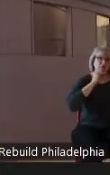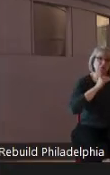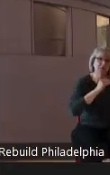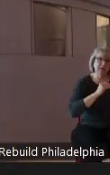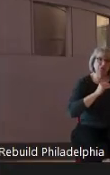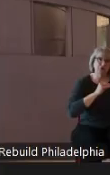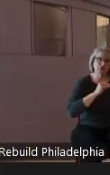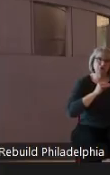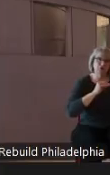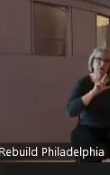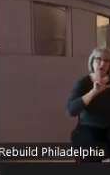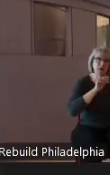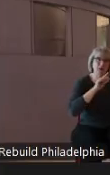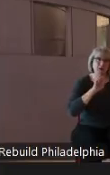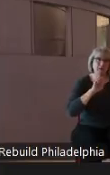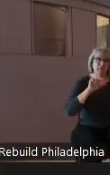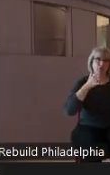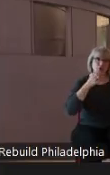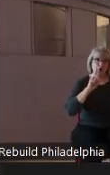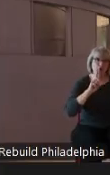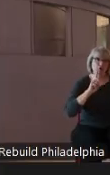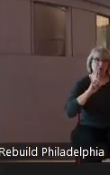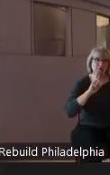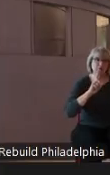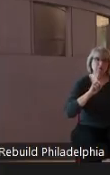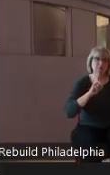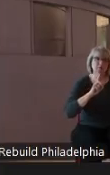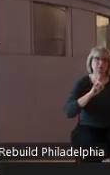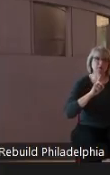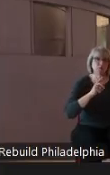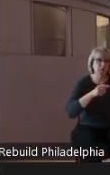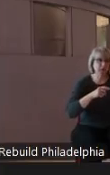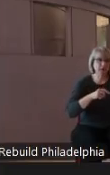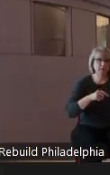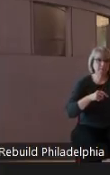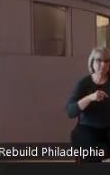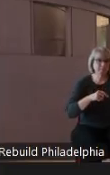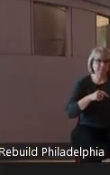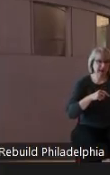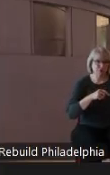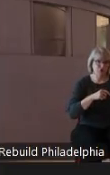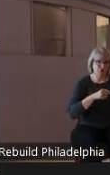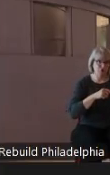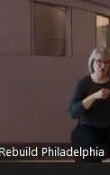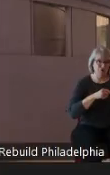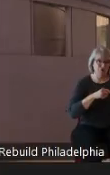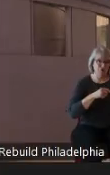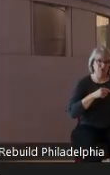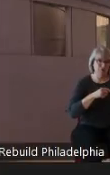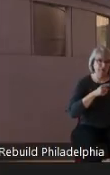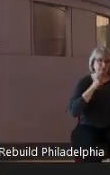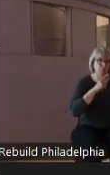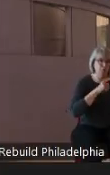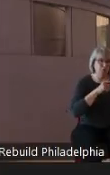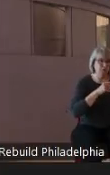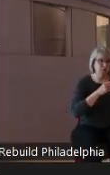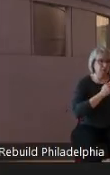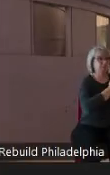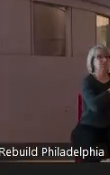training. For safety, there will be a barrier between the 2 pools to help control access to the deeper lap